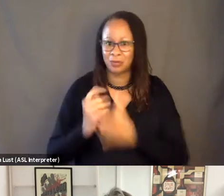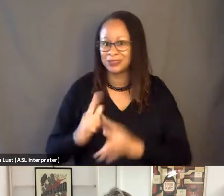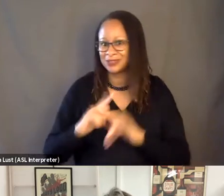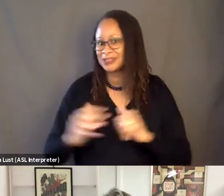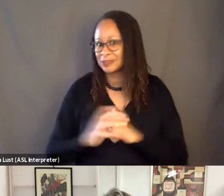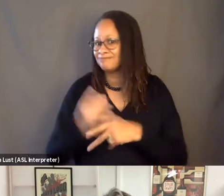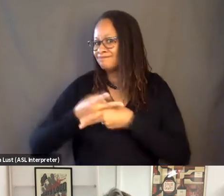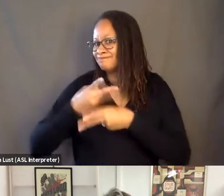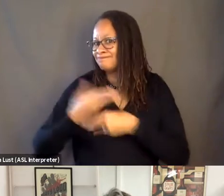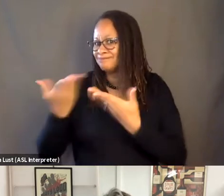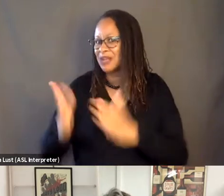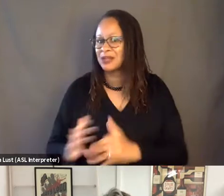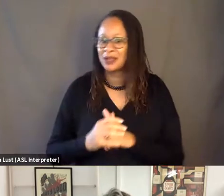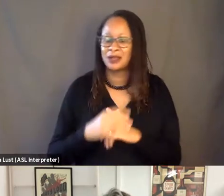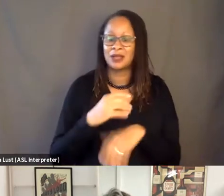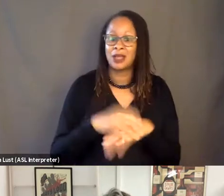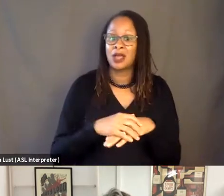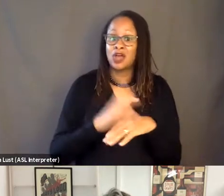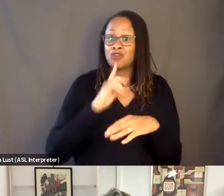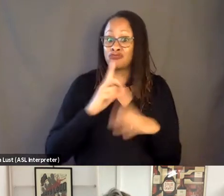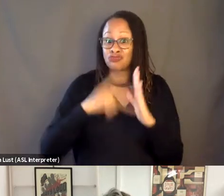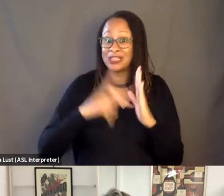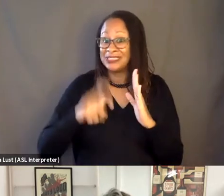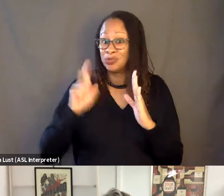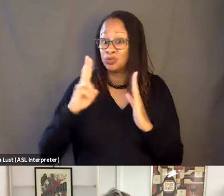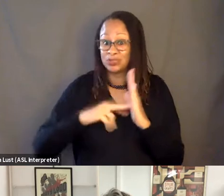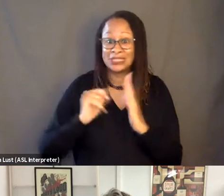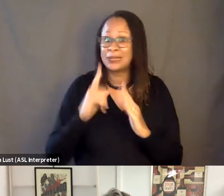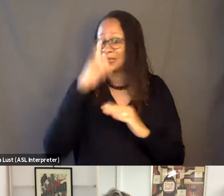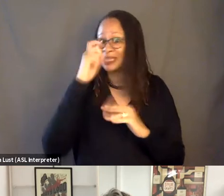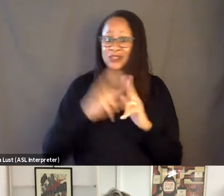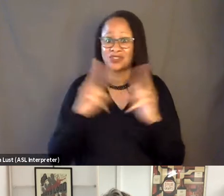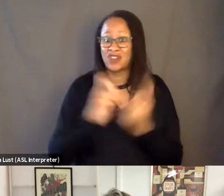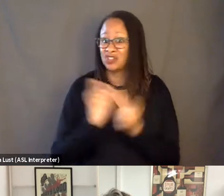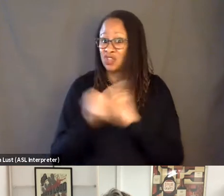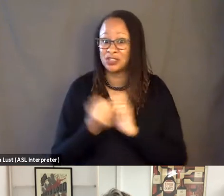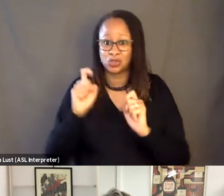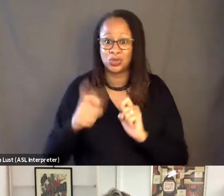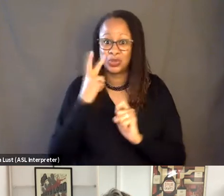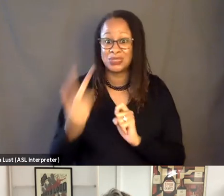carers, because I just said, you really have to read this because it's quite transformative in